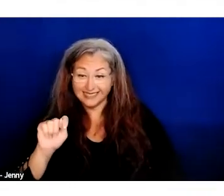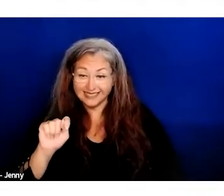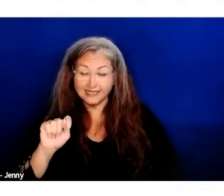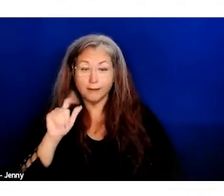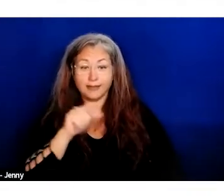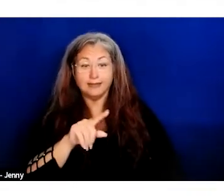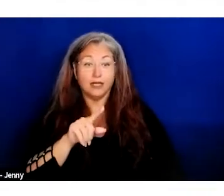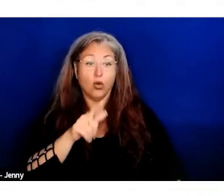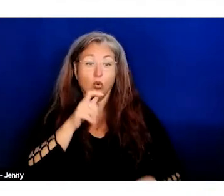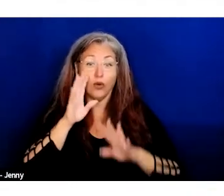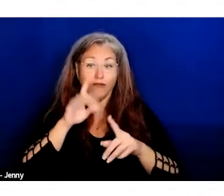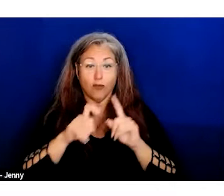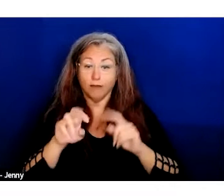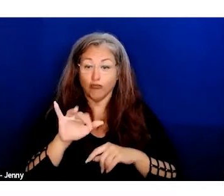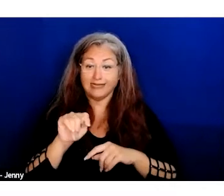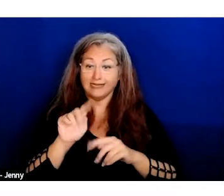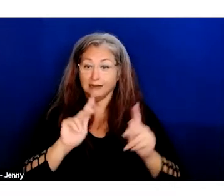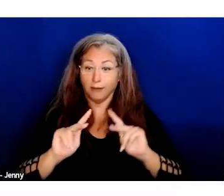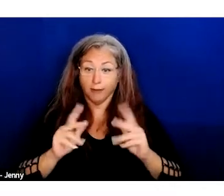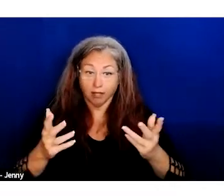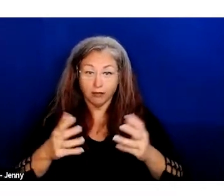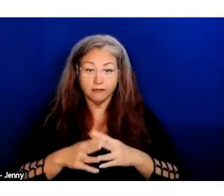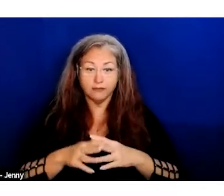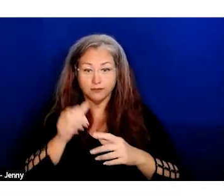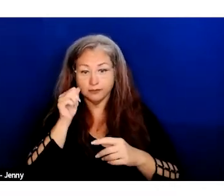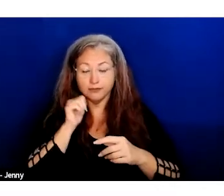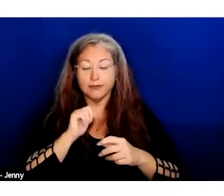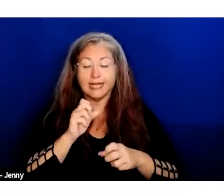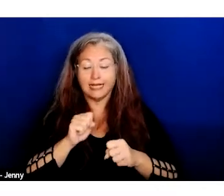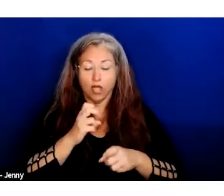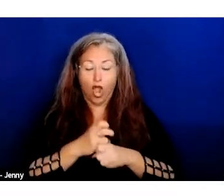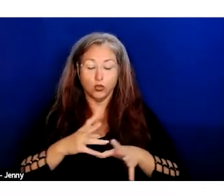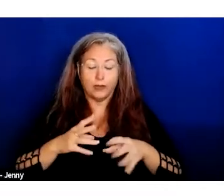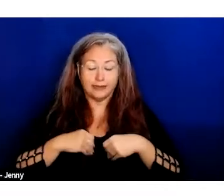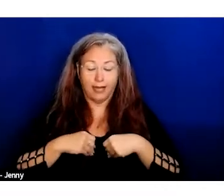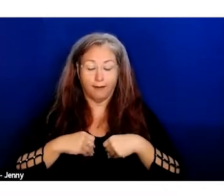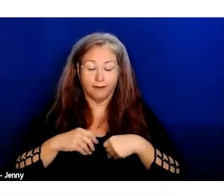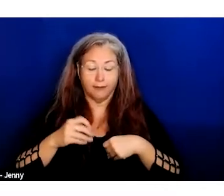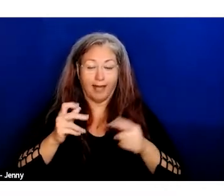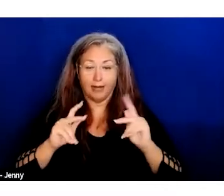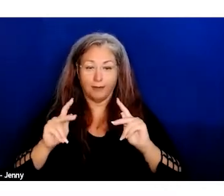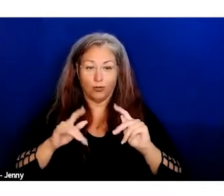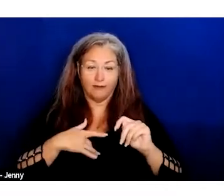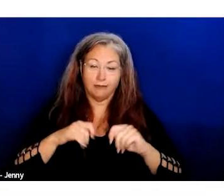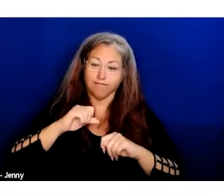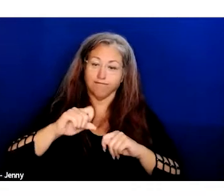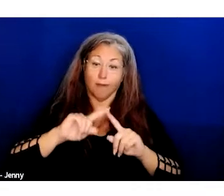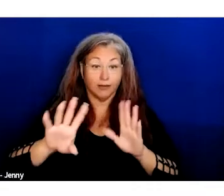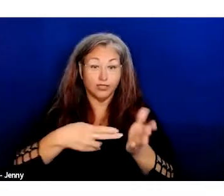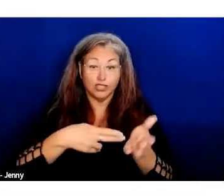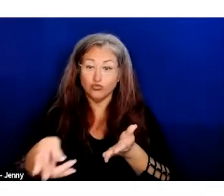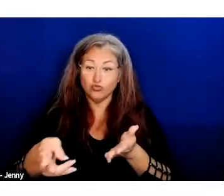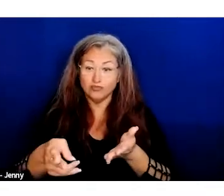developed by racist people. And that's hard to hear for a lot of folks, but it's the truth, and that's just what it